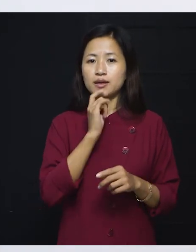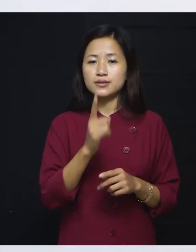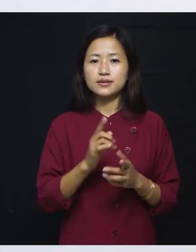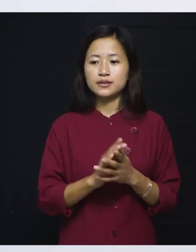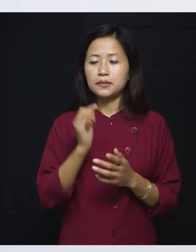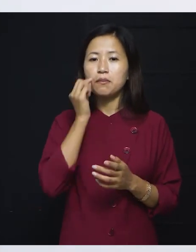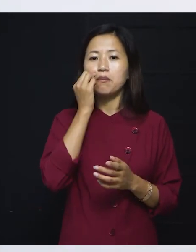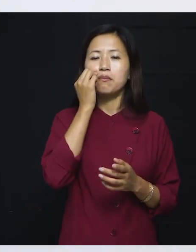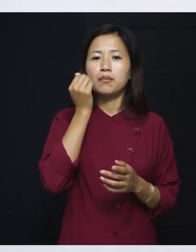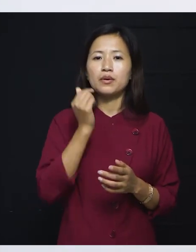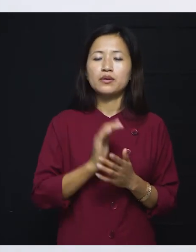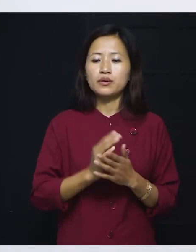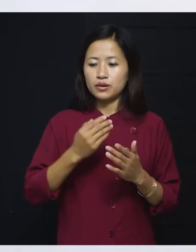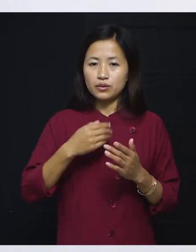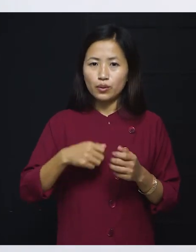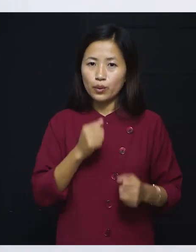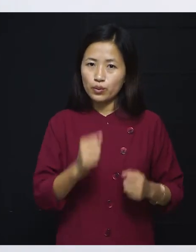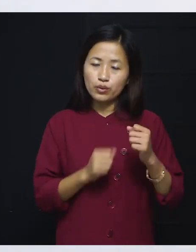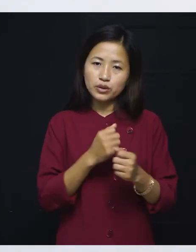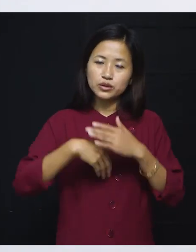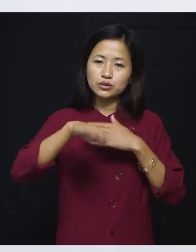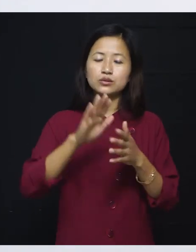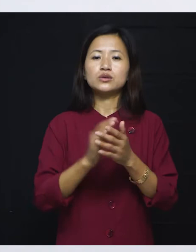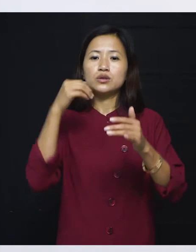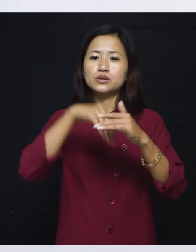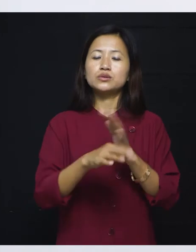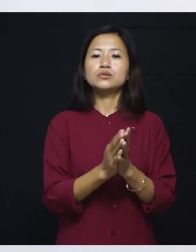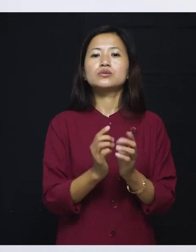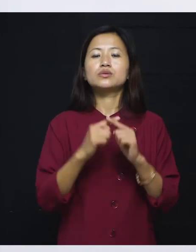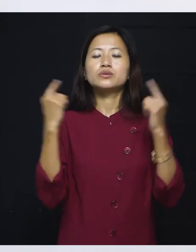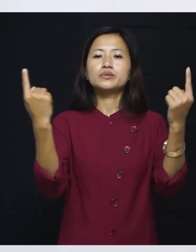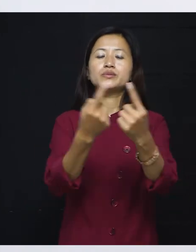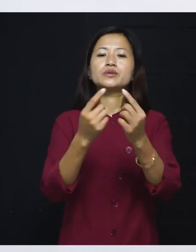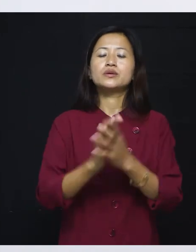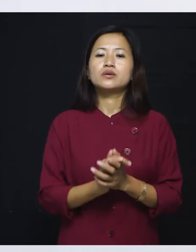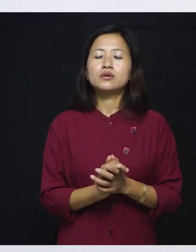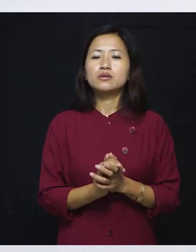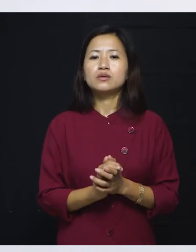the boy rushed into the room, okay? The boy rushed into the room.